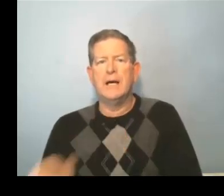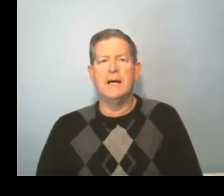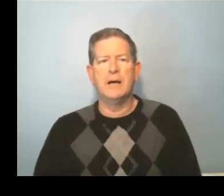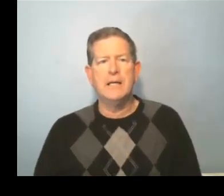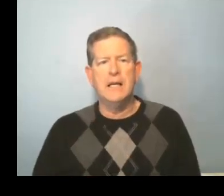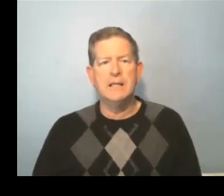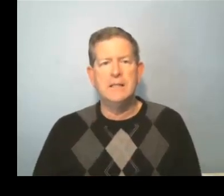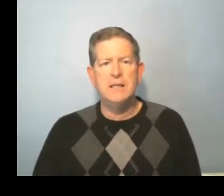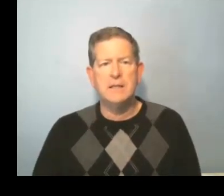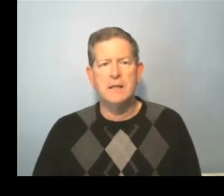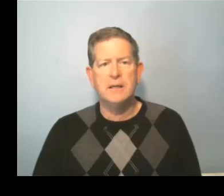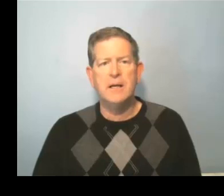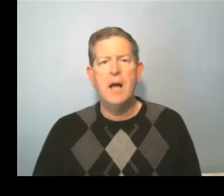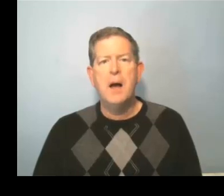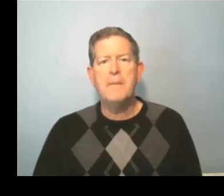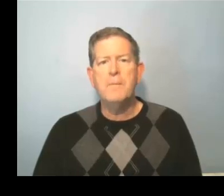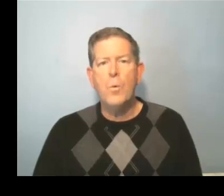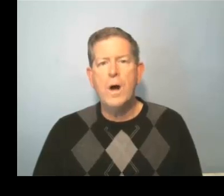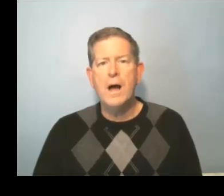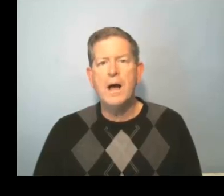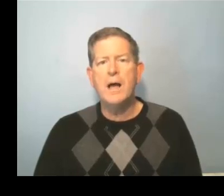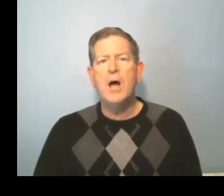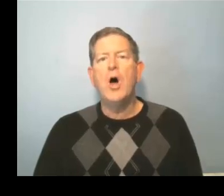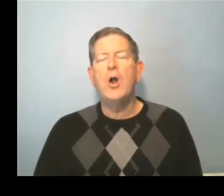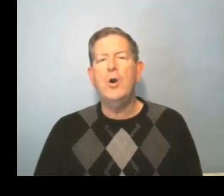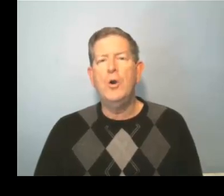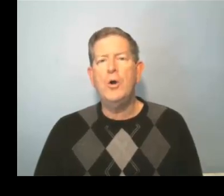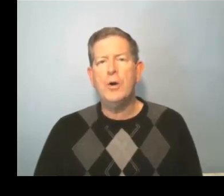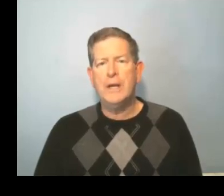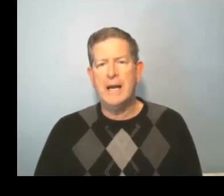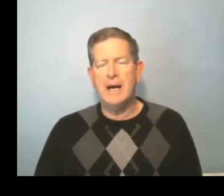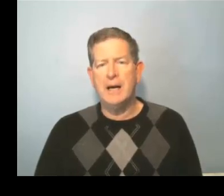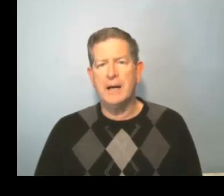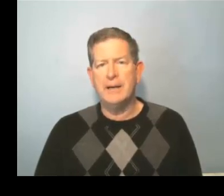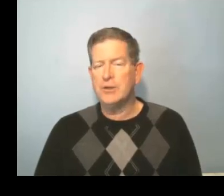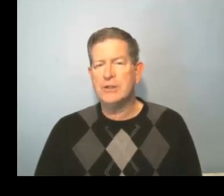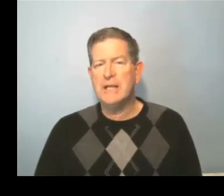le quart. Il est 10 heures moins